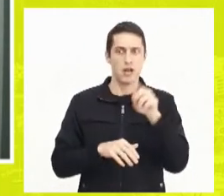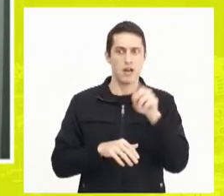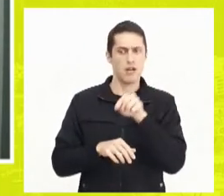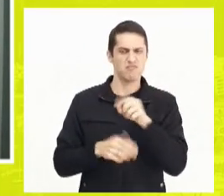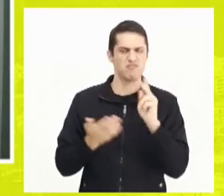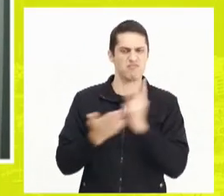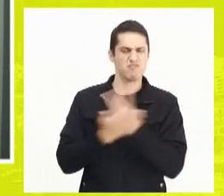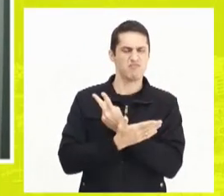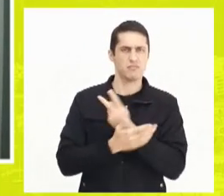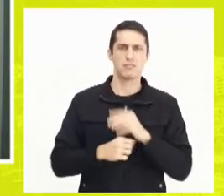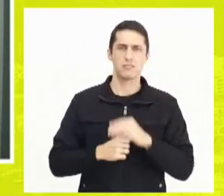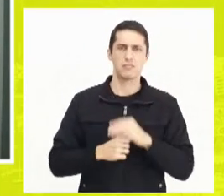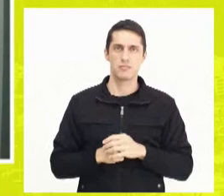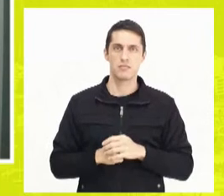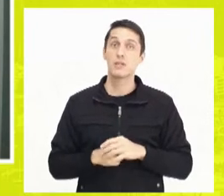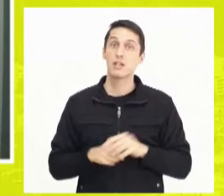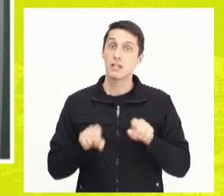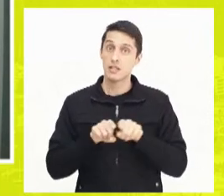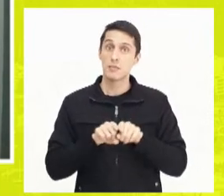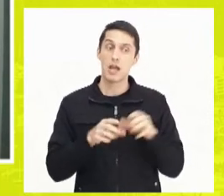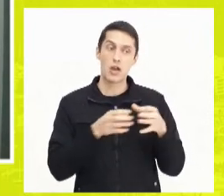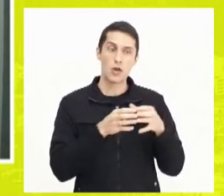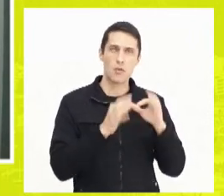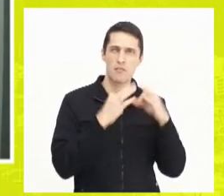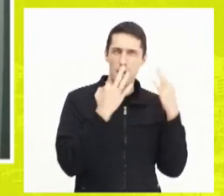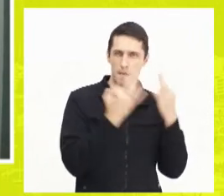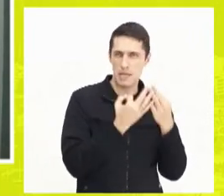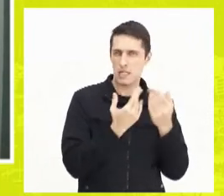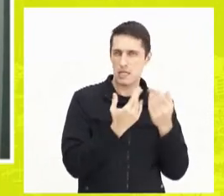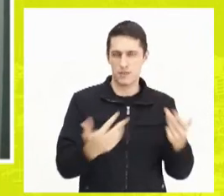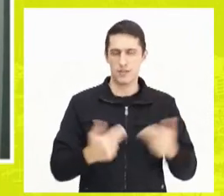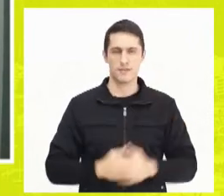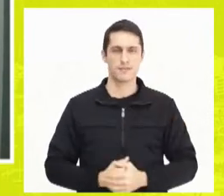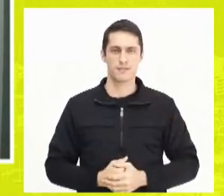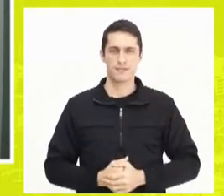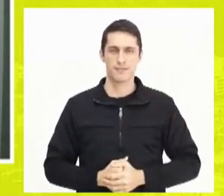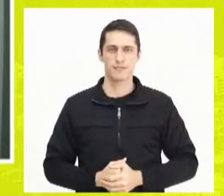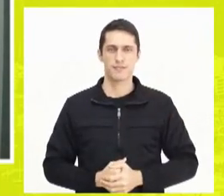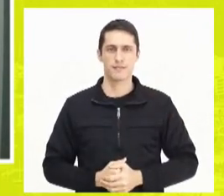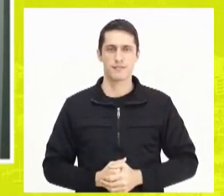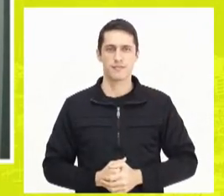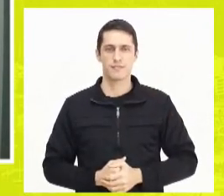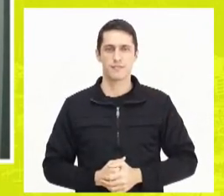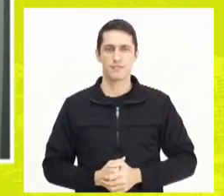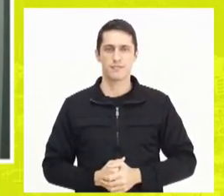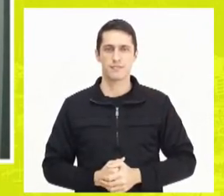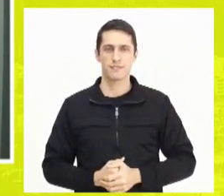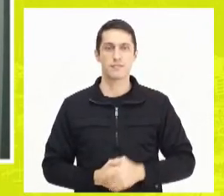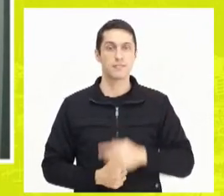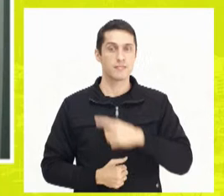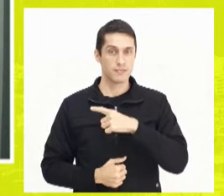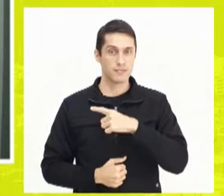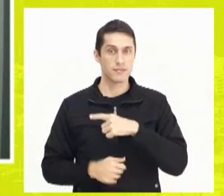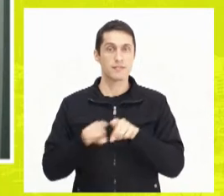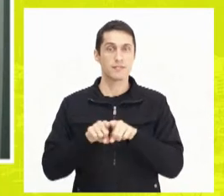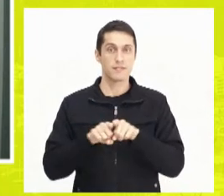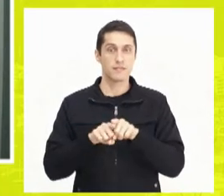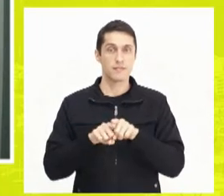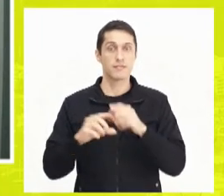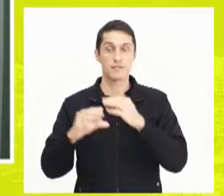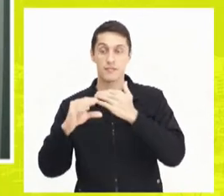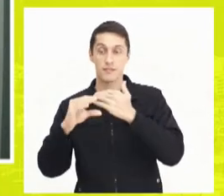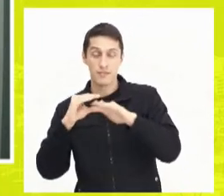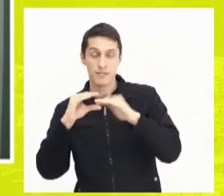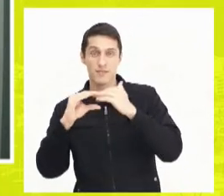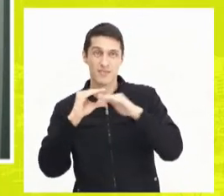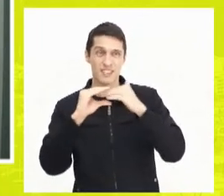of that message speaking about final users of course but since we've been debating through in